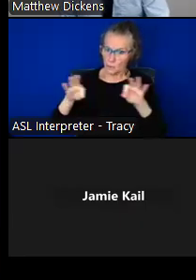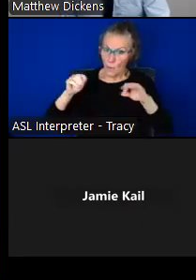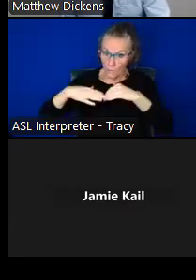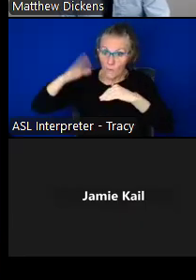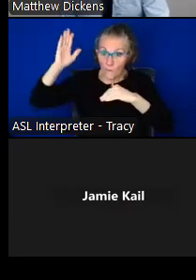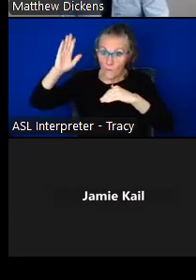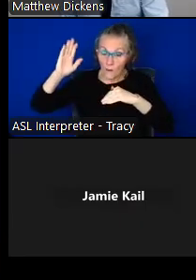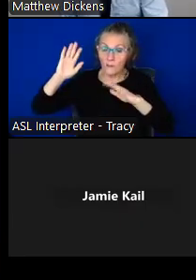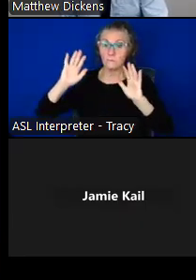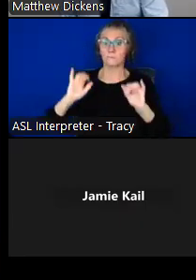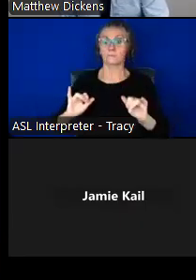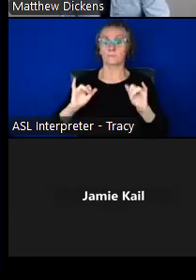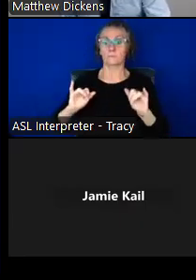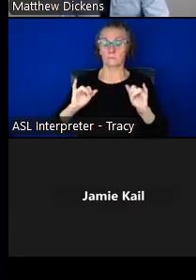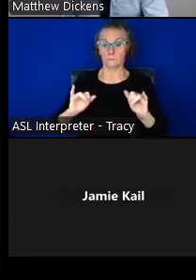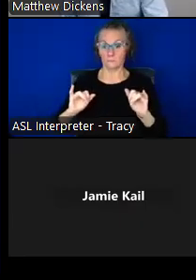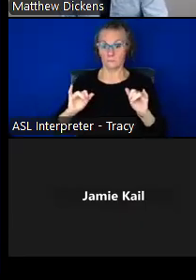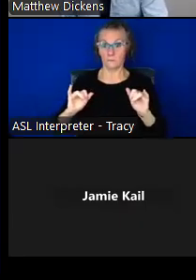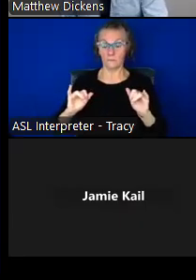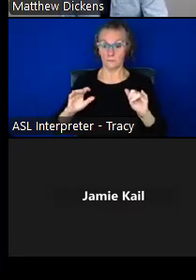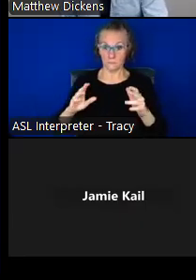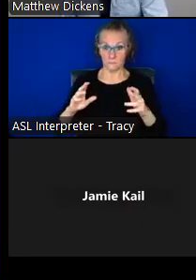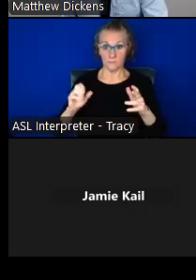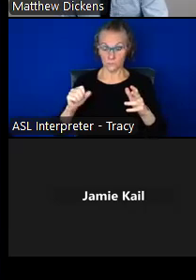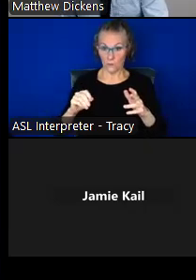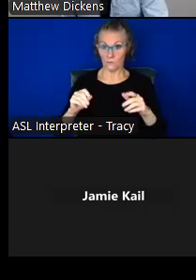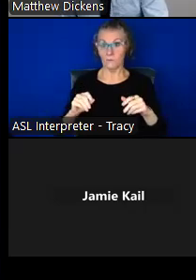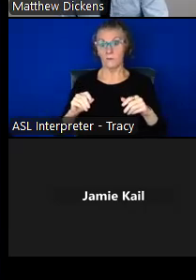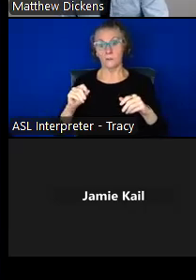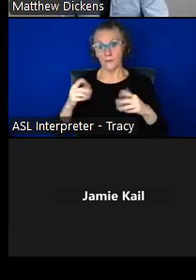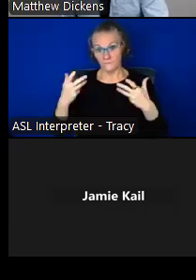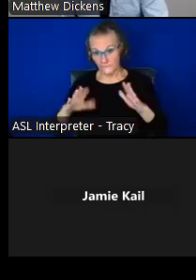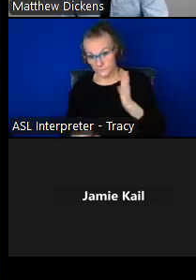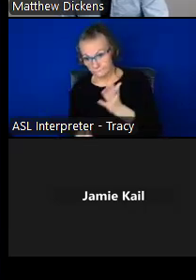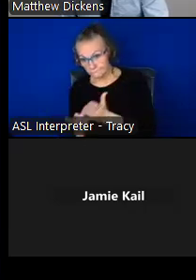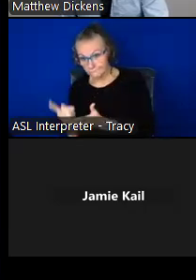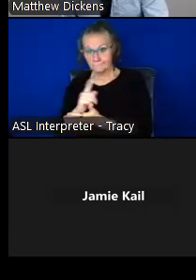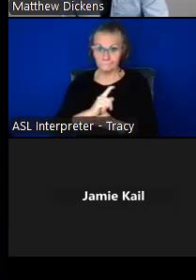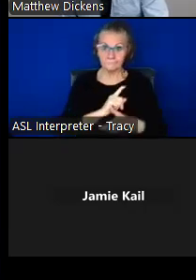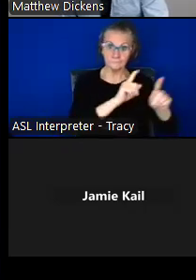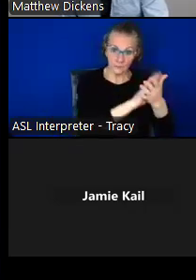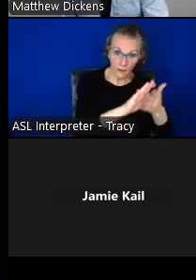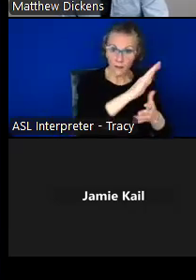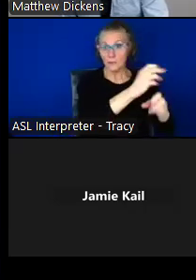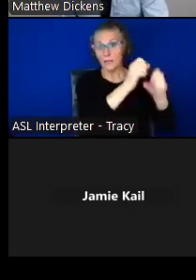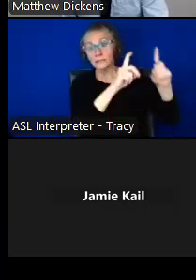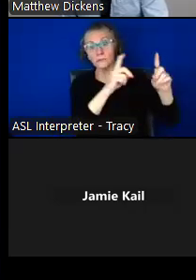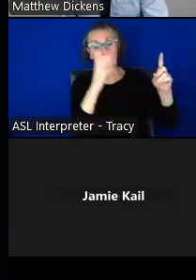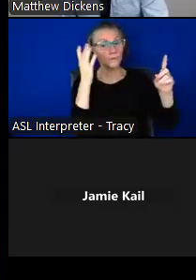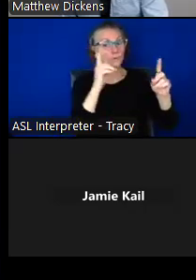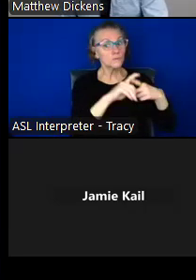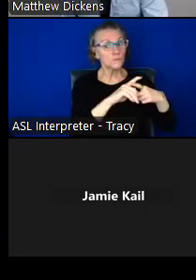higher. So going forth and receiving their educations so that they can actually go into. Next topic